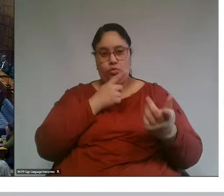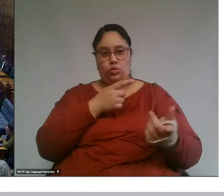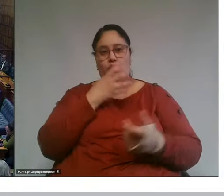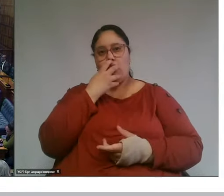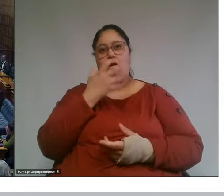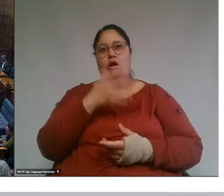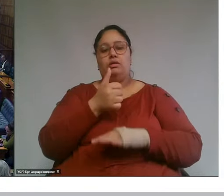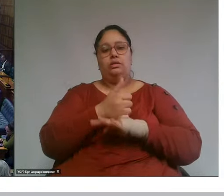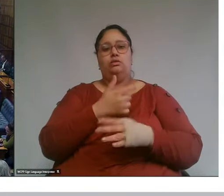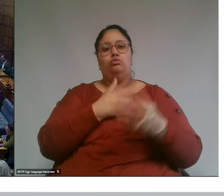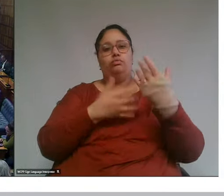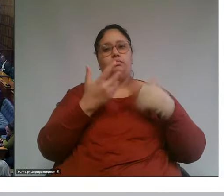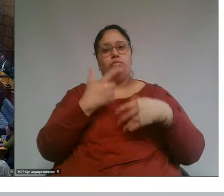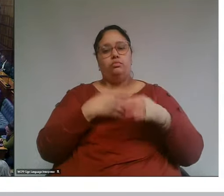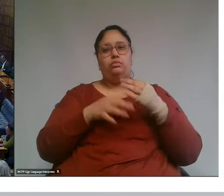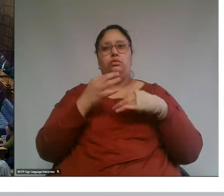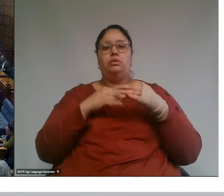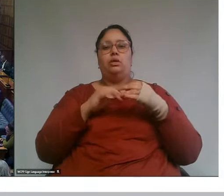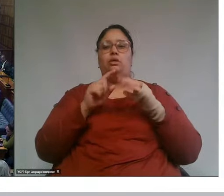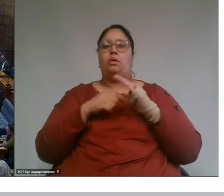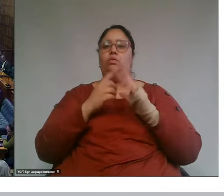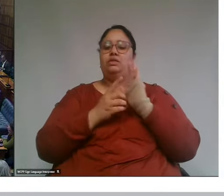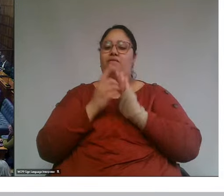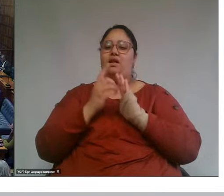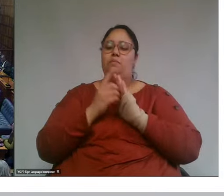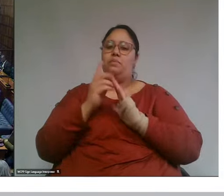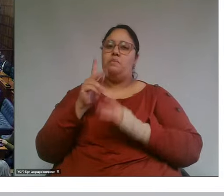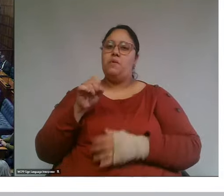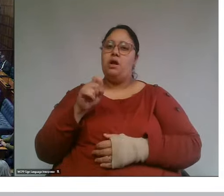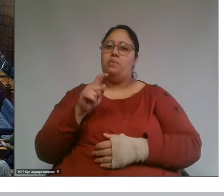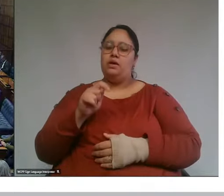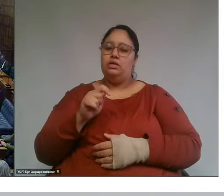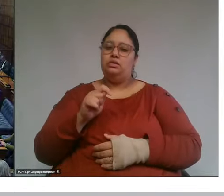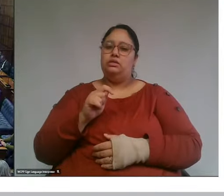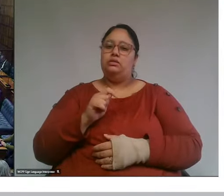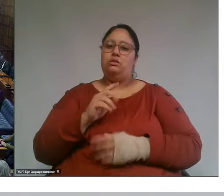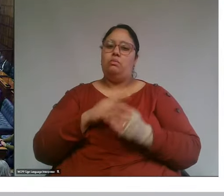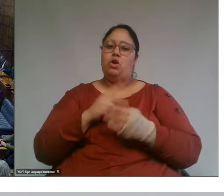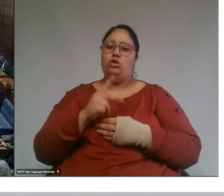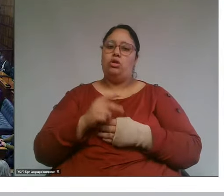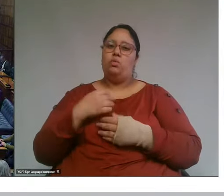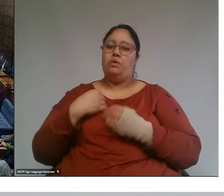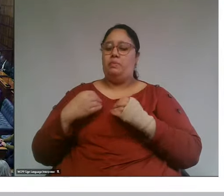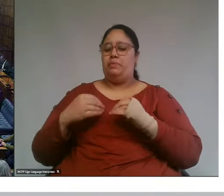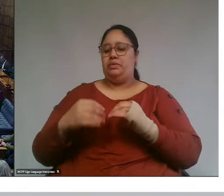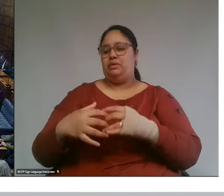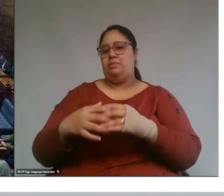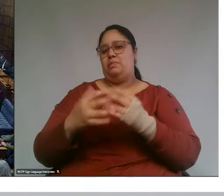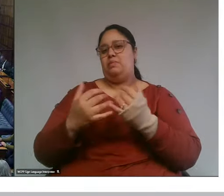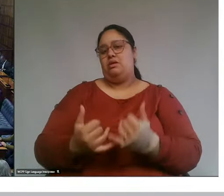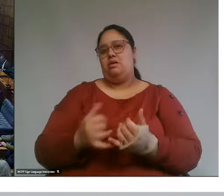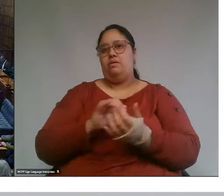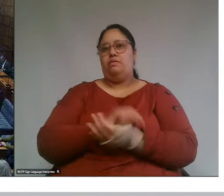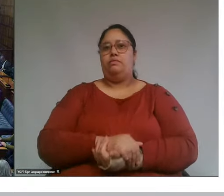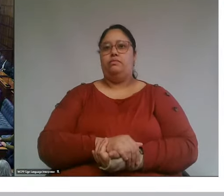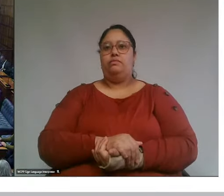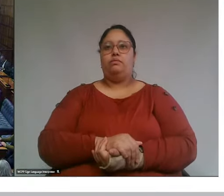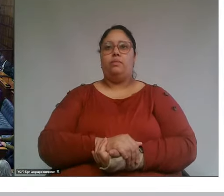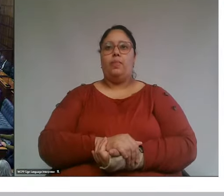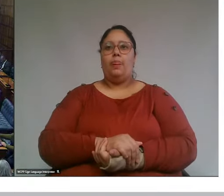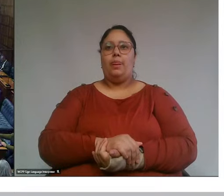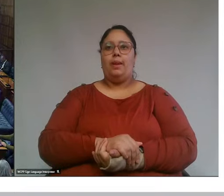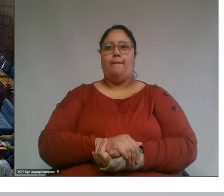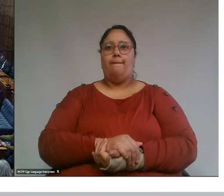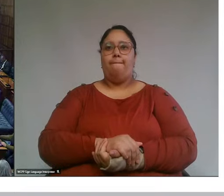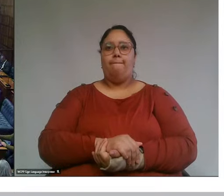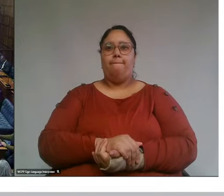today just to talk about the um development permitting um project that we're busy with yeah thank you very much